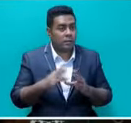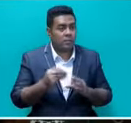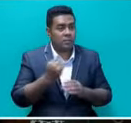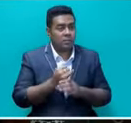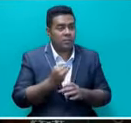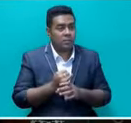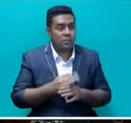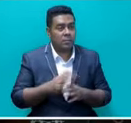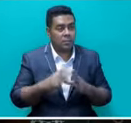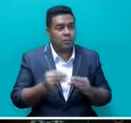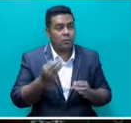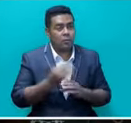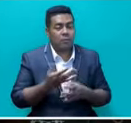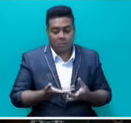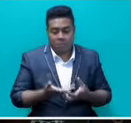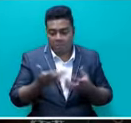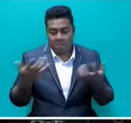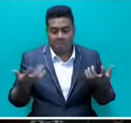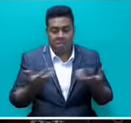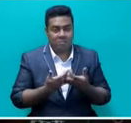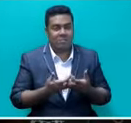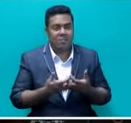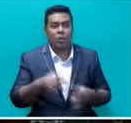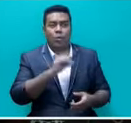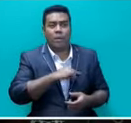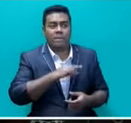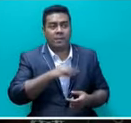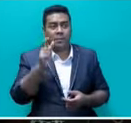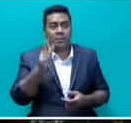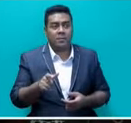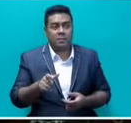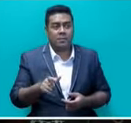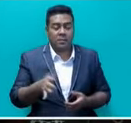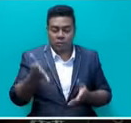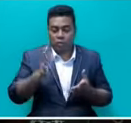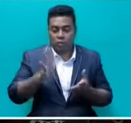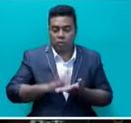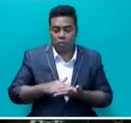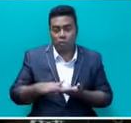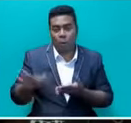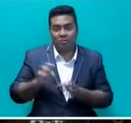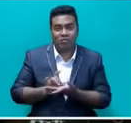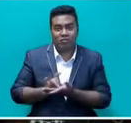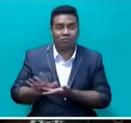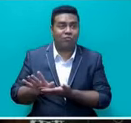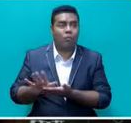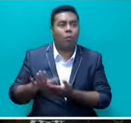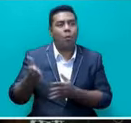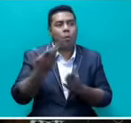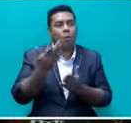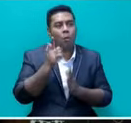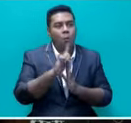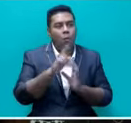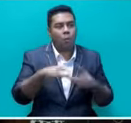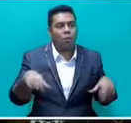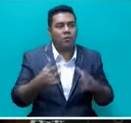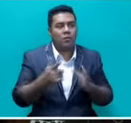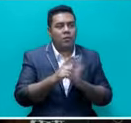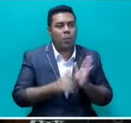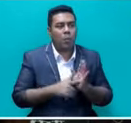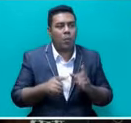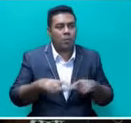sexual offence or corresponding offence that qualifies the person as a sex offender is quashed or set aside by a court of law. I would just like